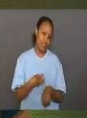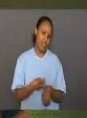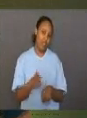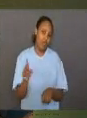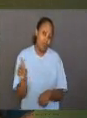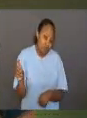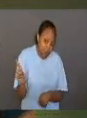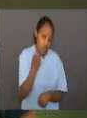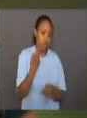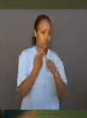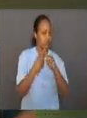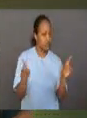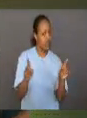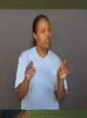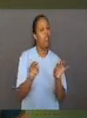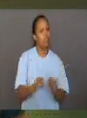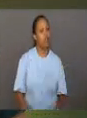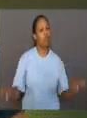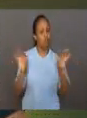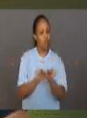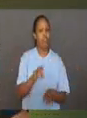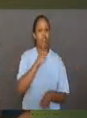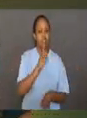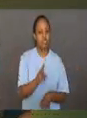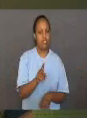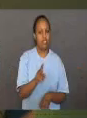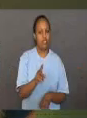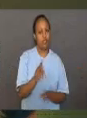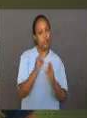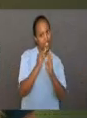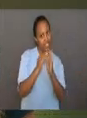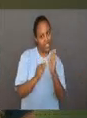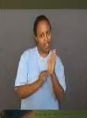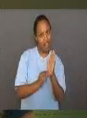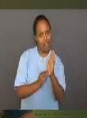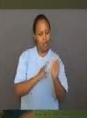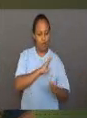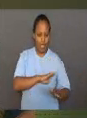but it is important to strive for ethical behavior.